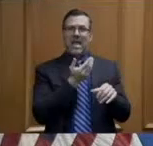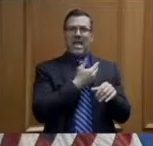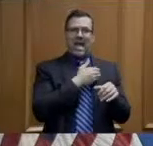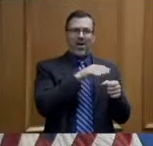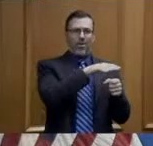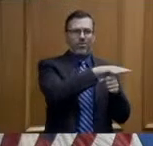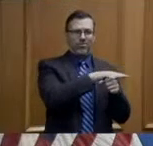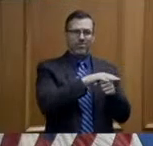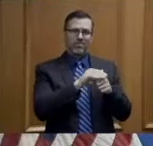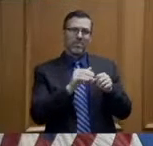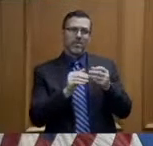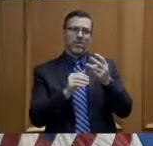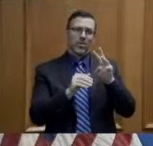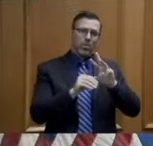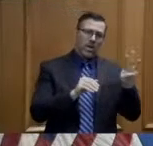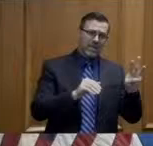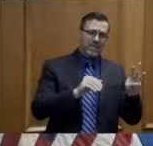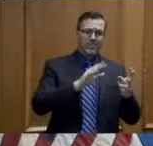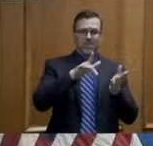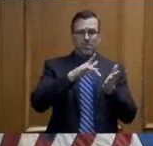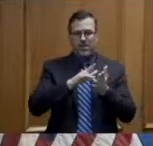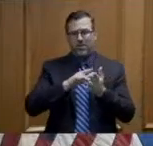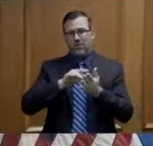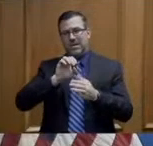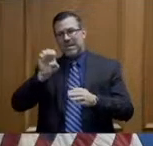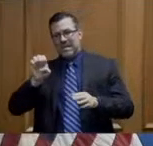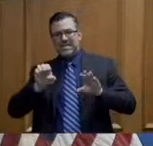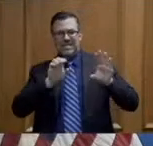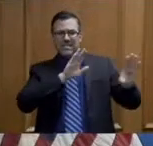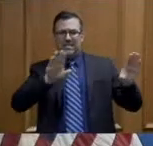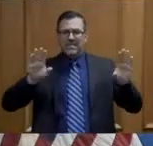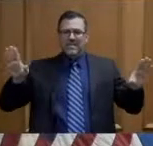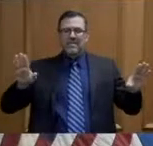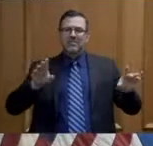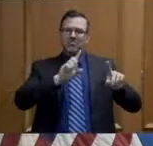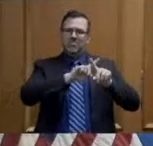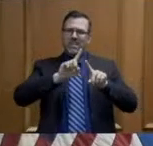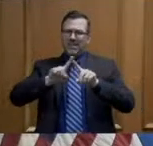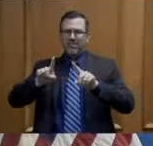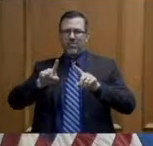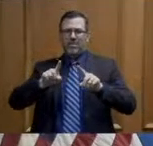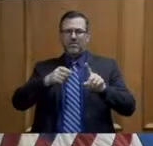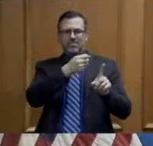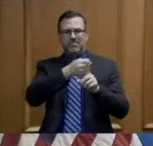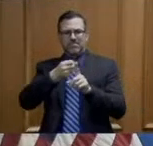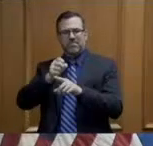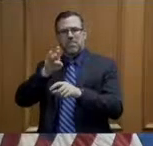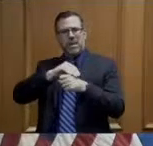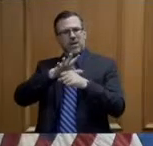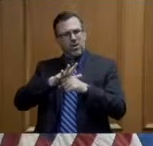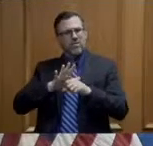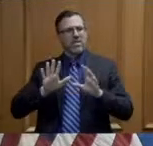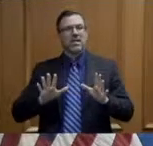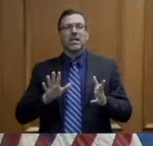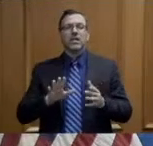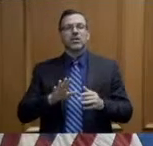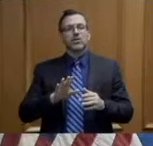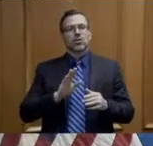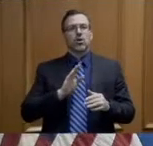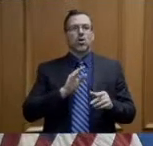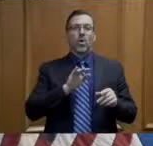regions have seen different results with regard to COVID. So that's going to be the strategy, and they'll be delivering